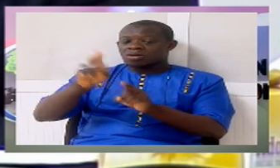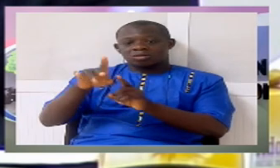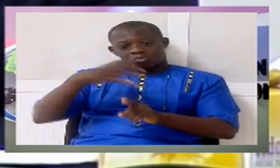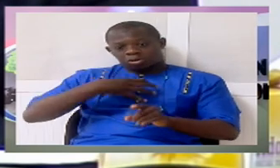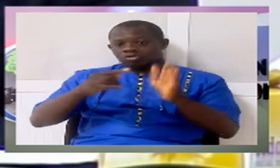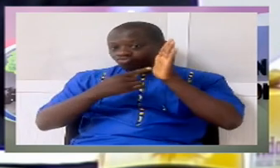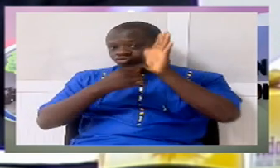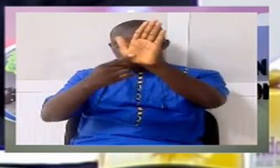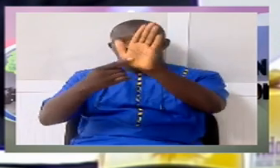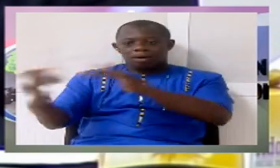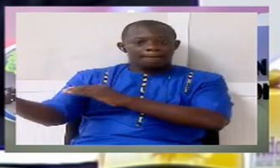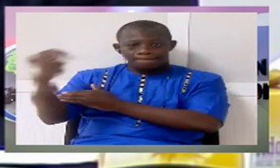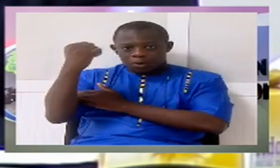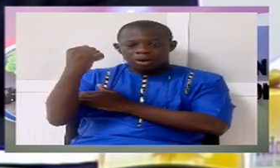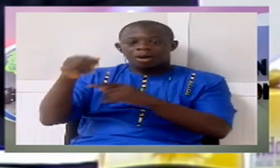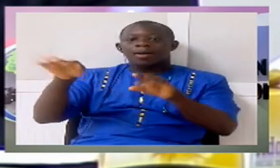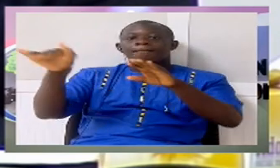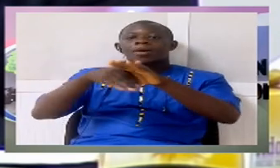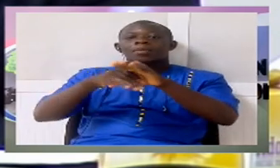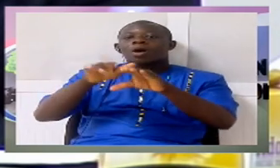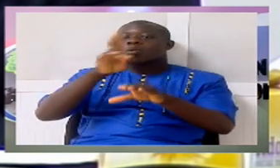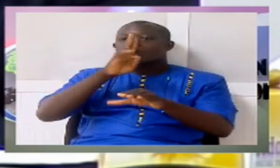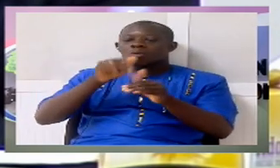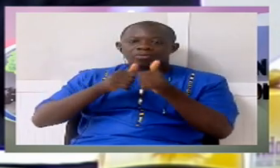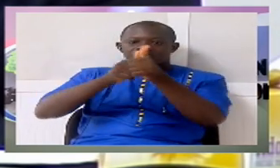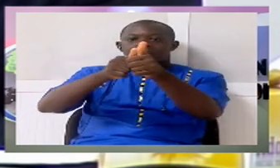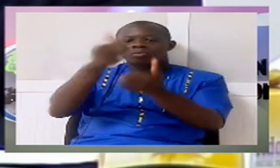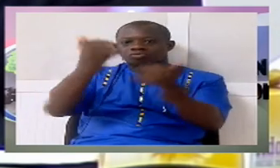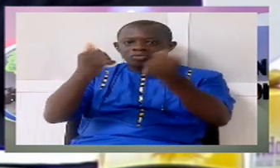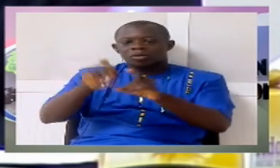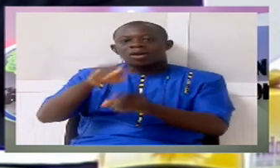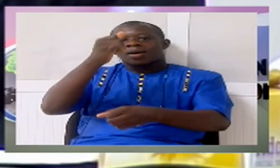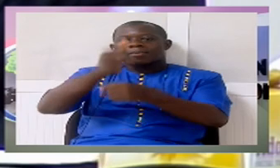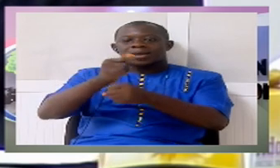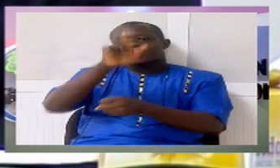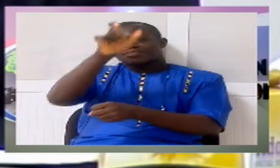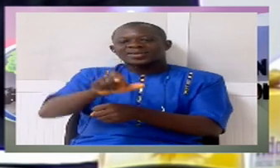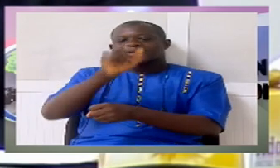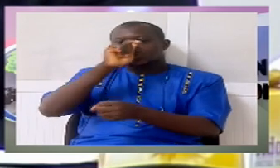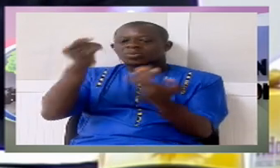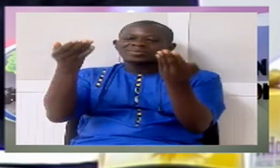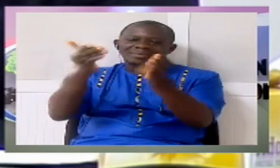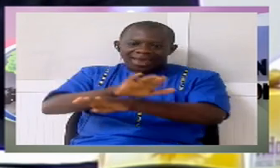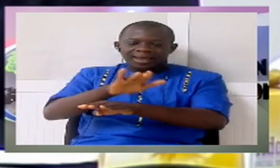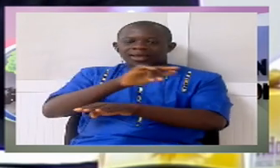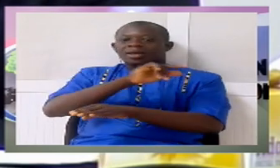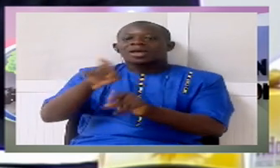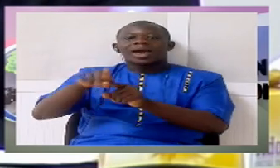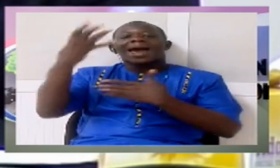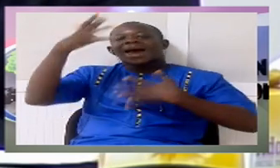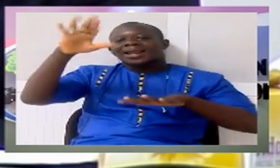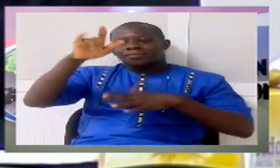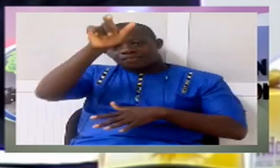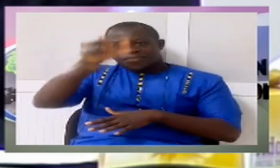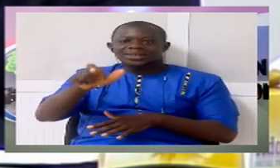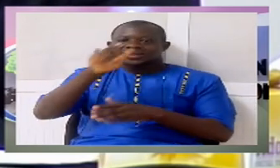by members of the convoy that led to the death of this Arab person. Ni dal